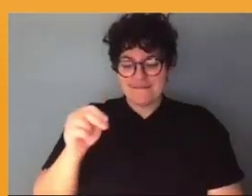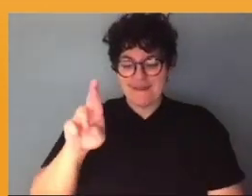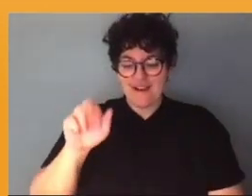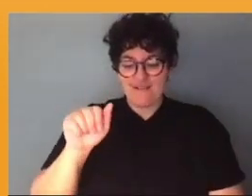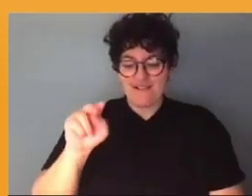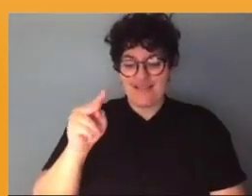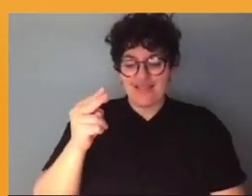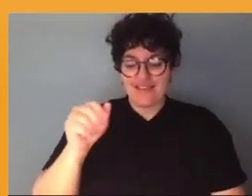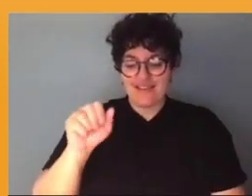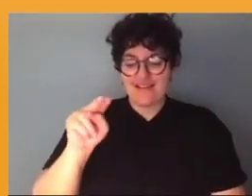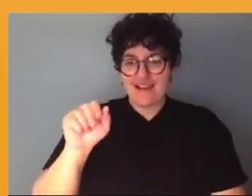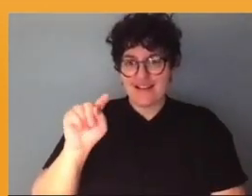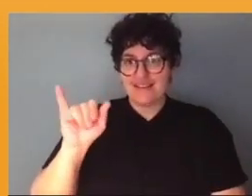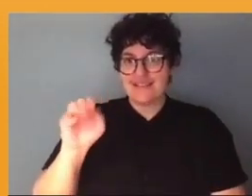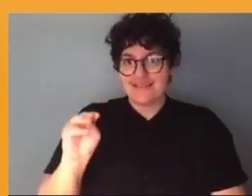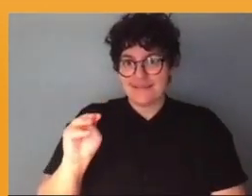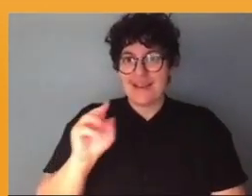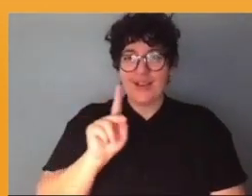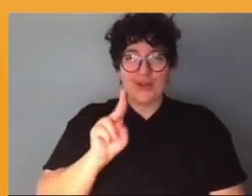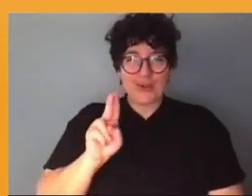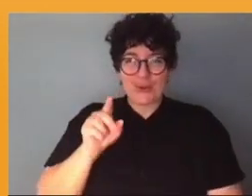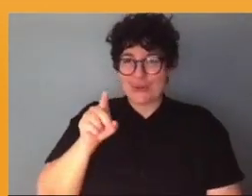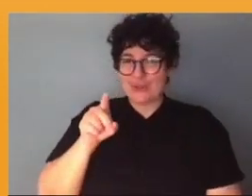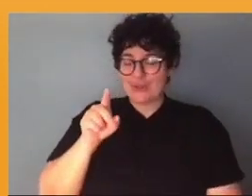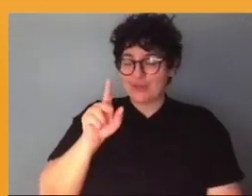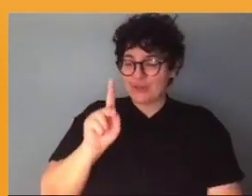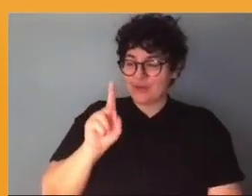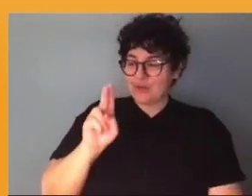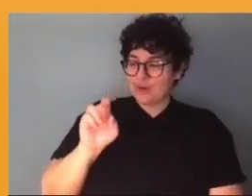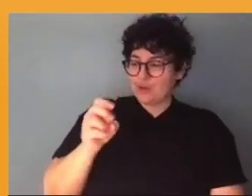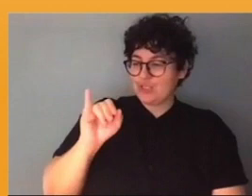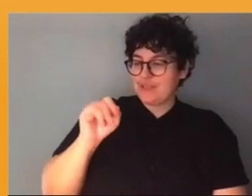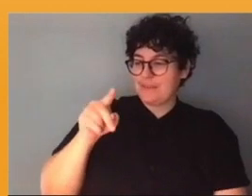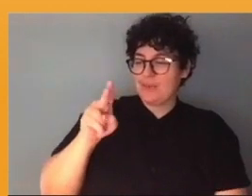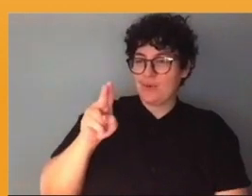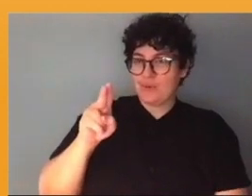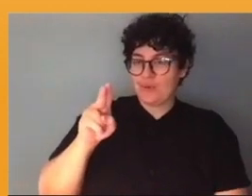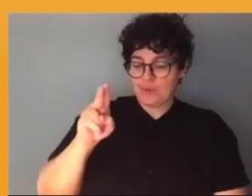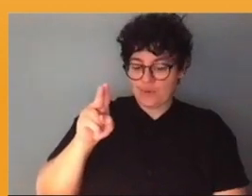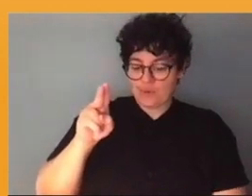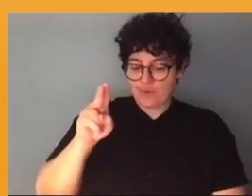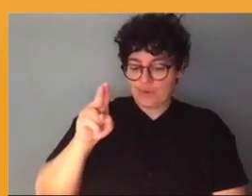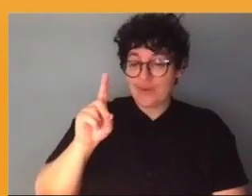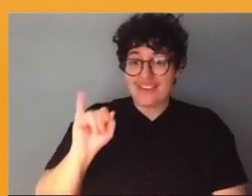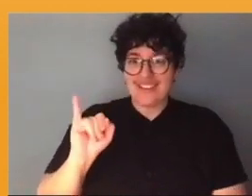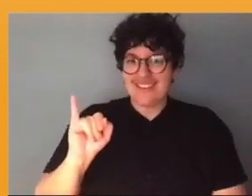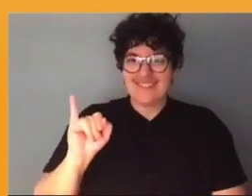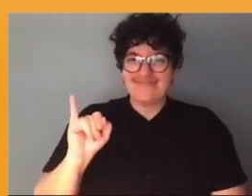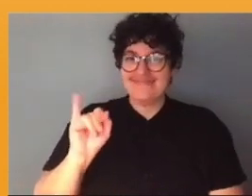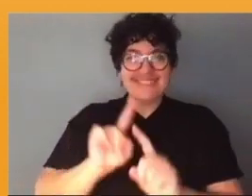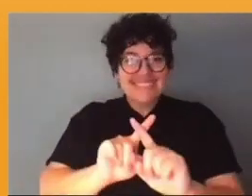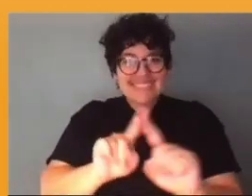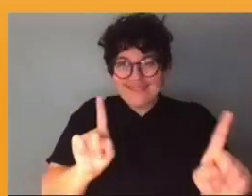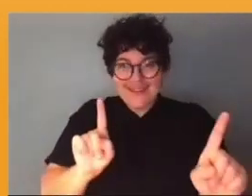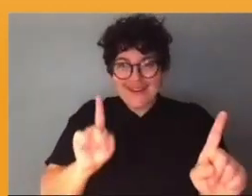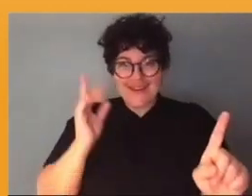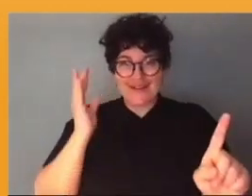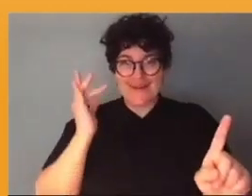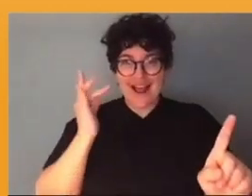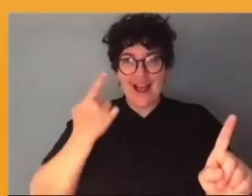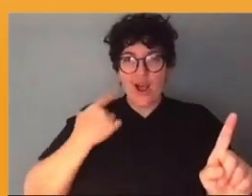because that sharpness of movement is something that I know we pride ourselves on, and